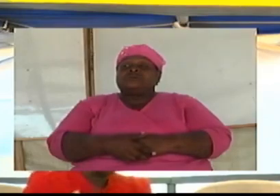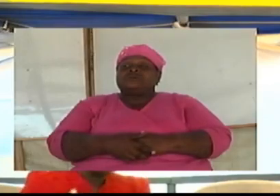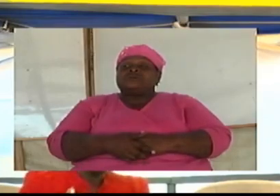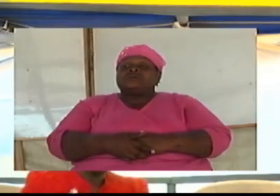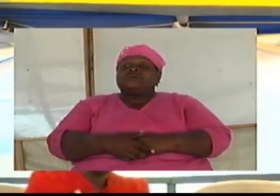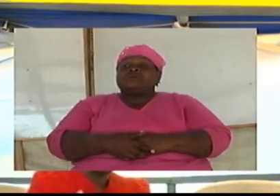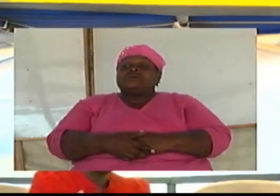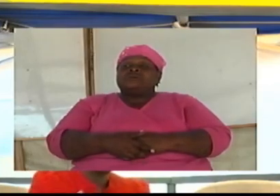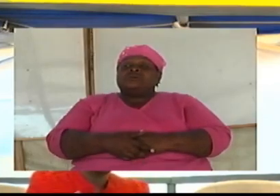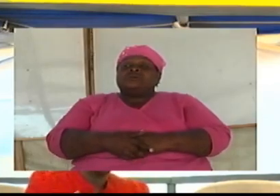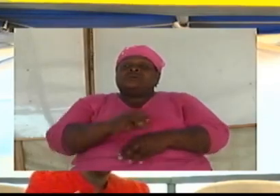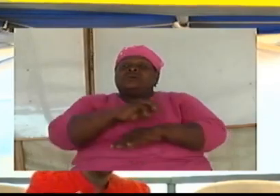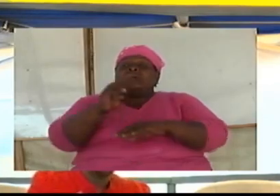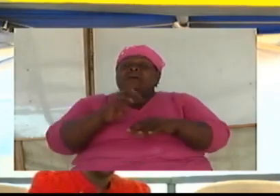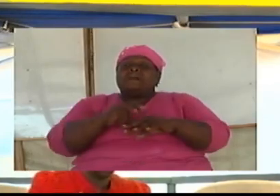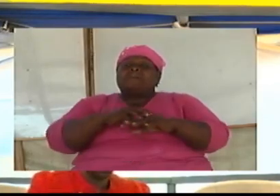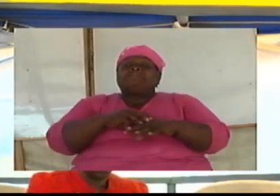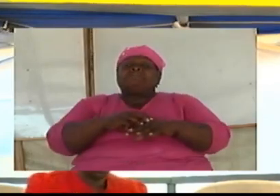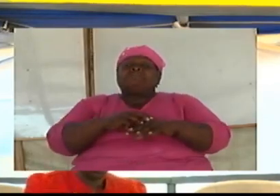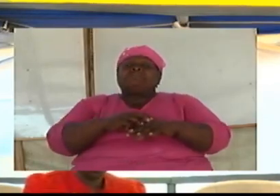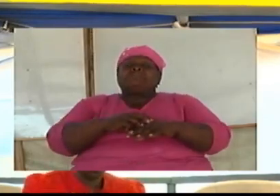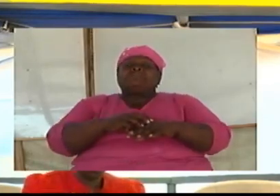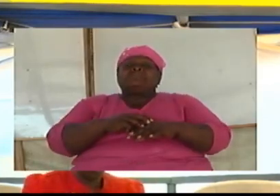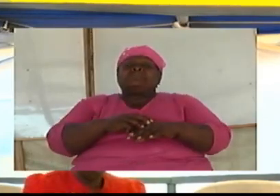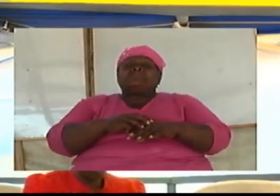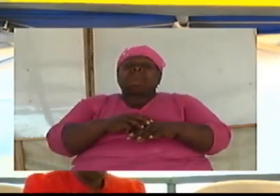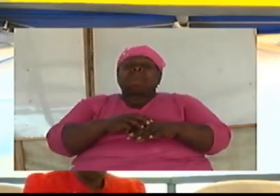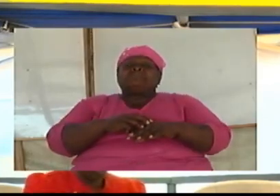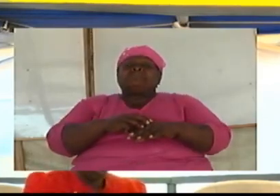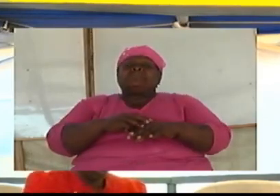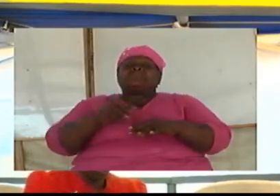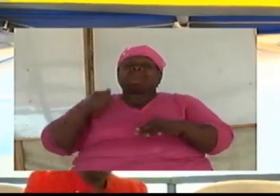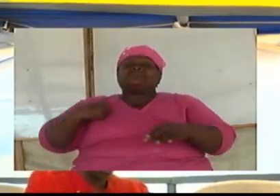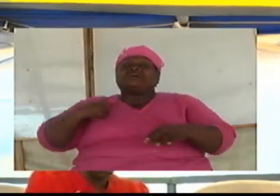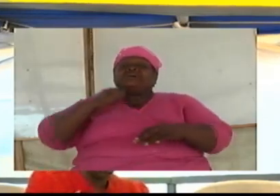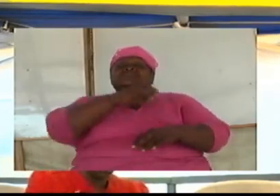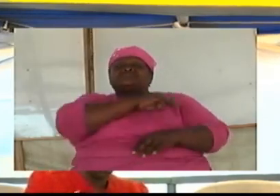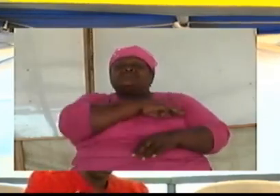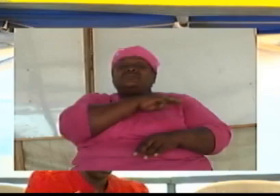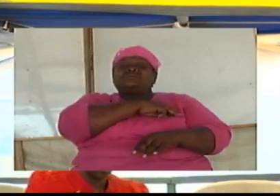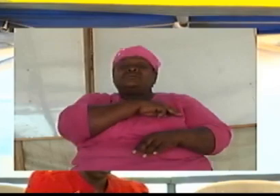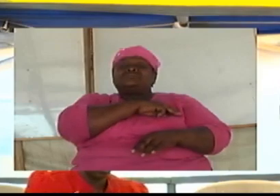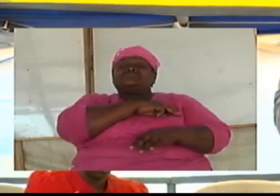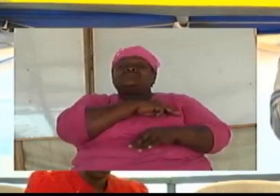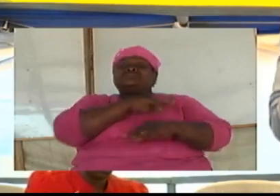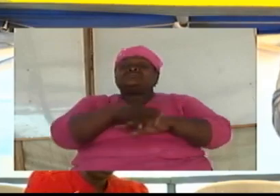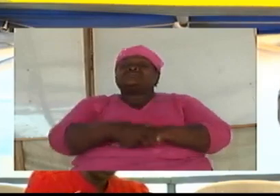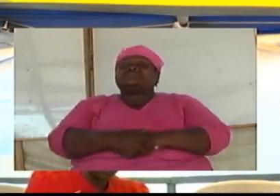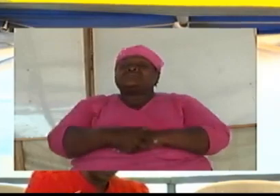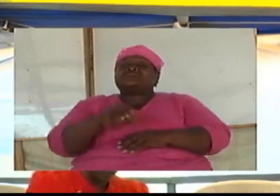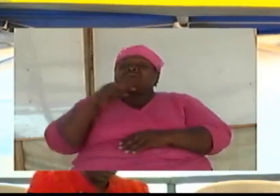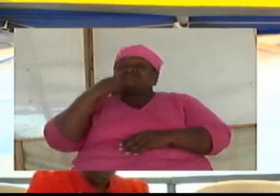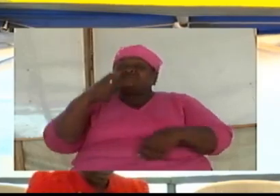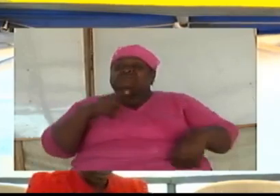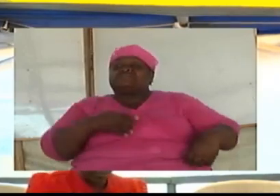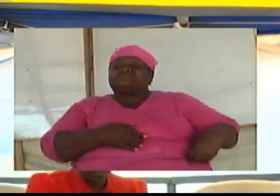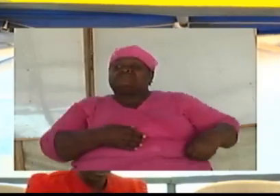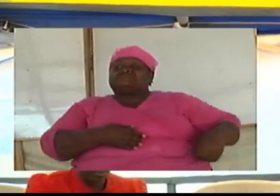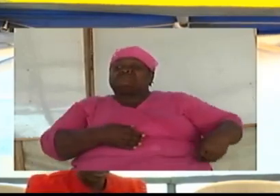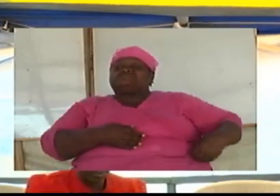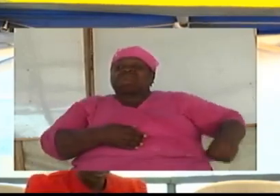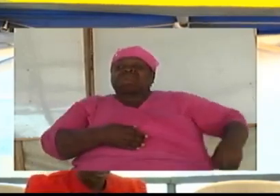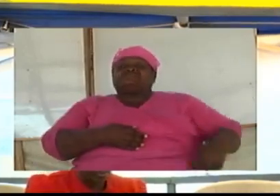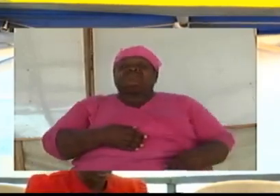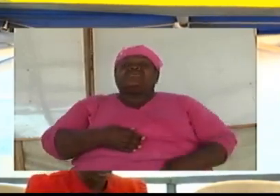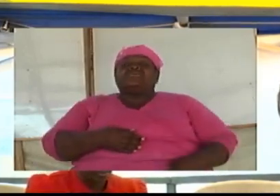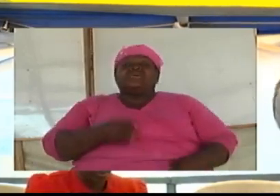But Minister Martin earlier struck a chord, amen, that I also want to strike. He said that